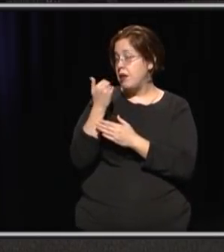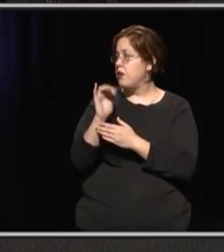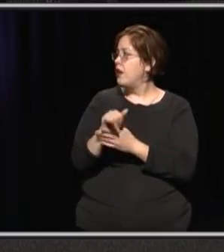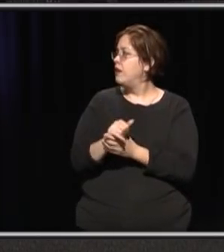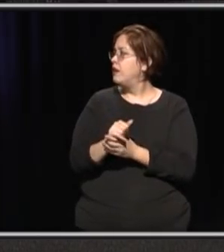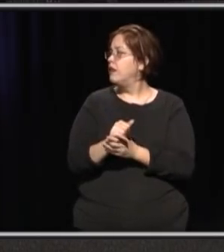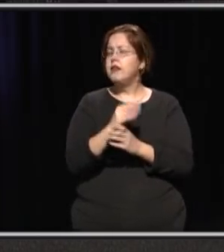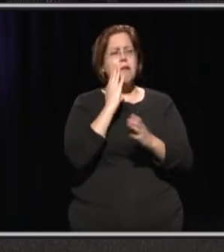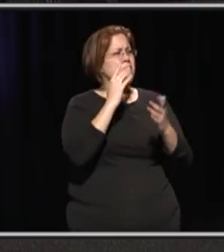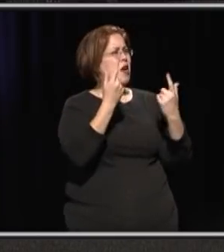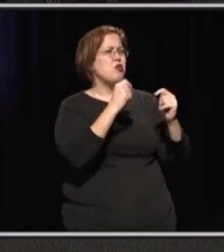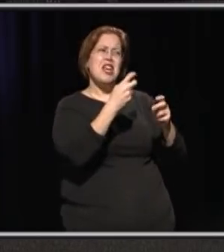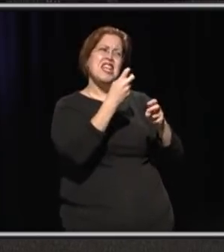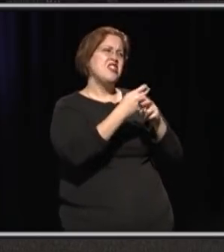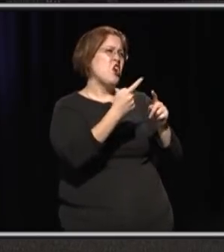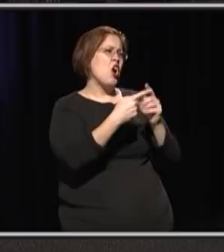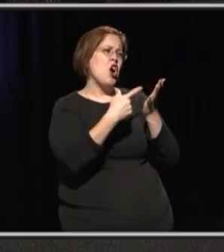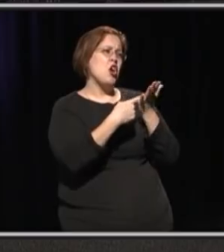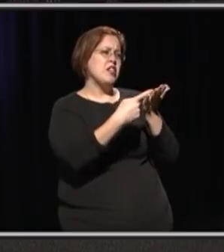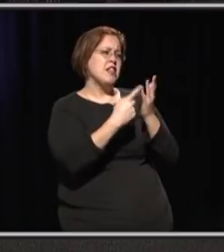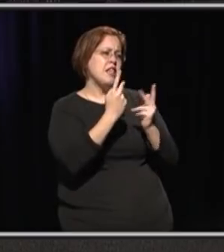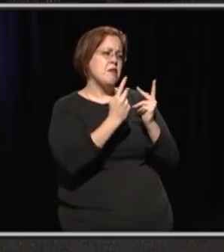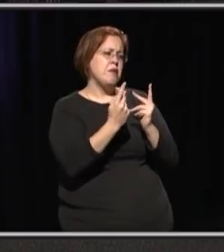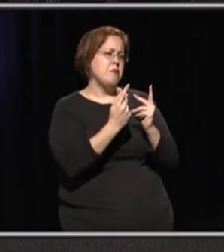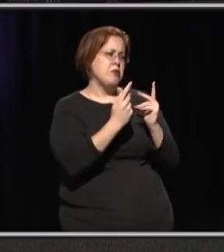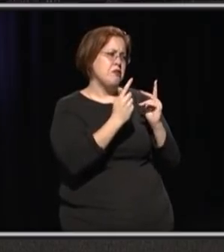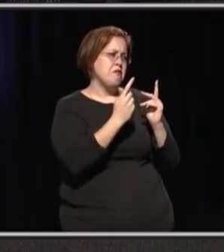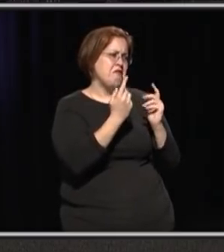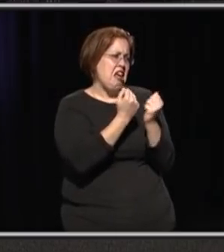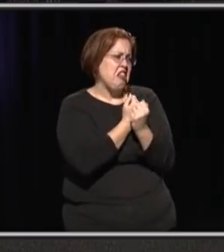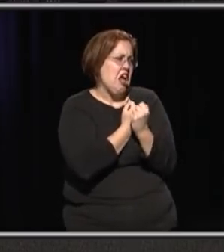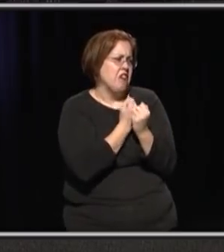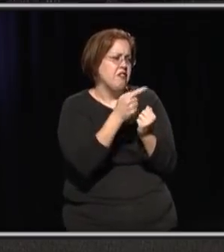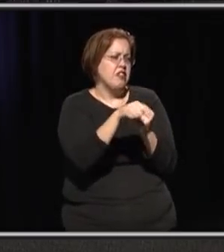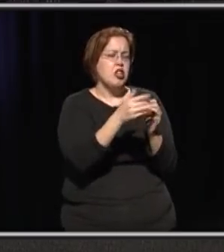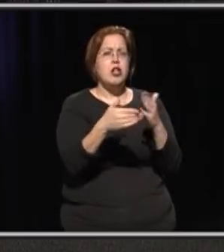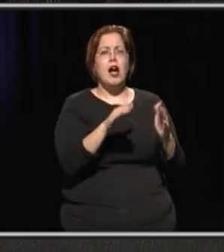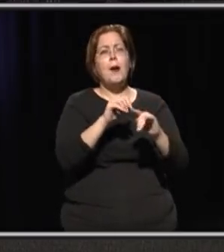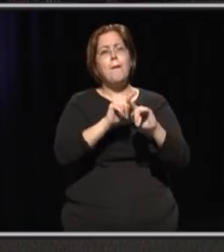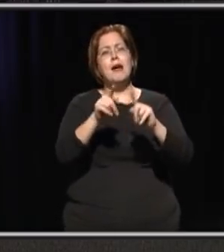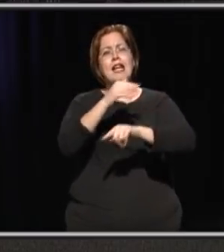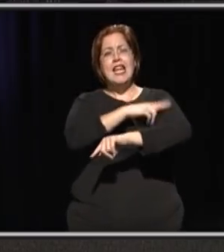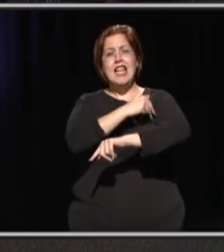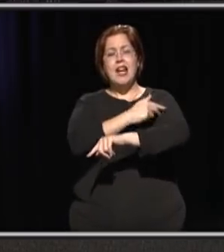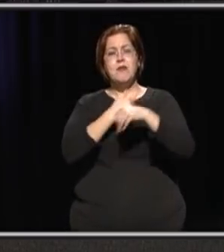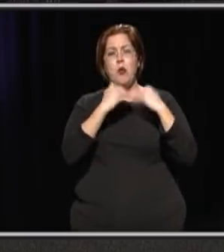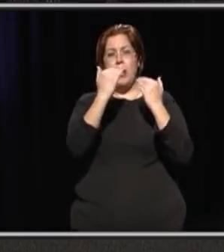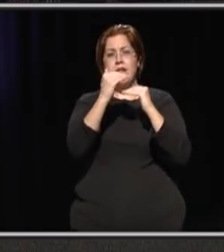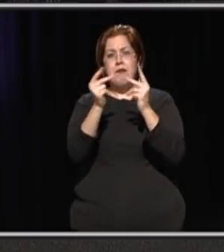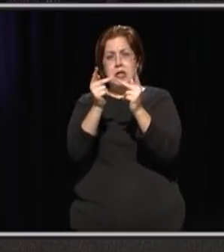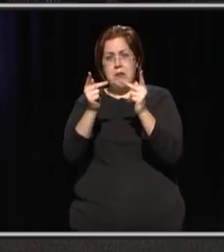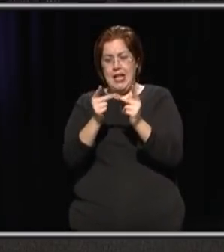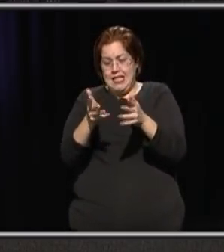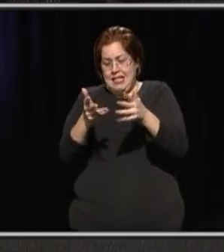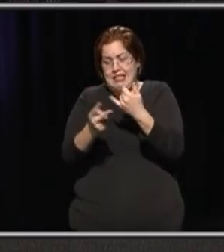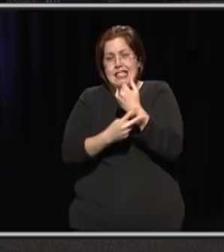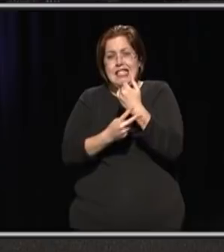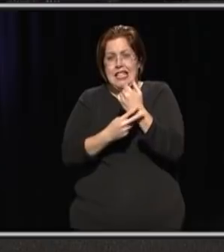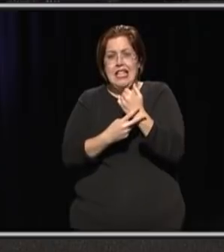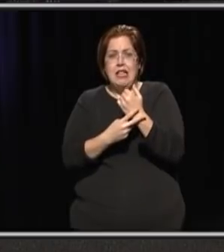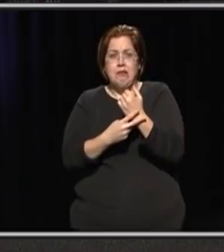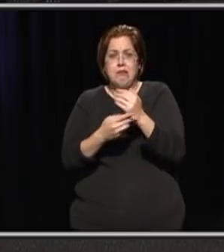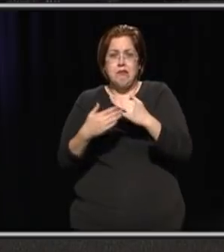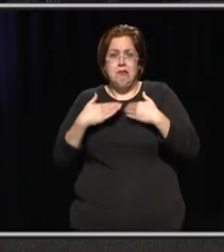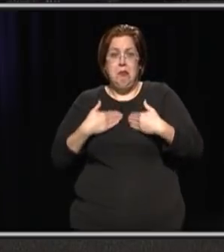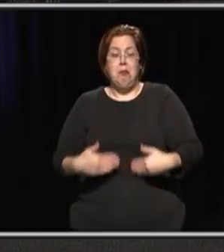I'll try. It's a hard thing to talk about when people's loved ones are dying, but in the hospital, there are only so many places to put bodies of the loved ones, and we're